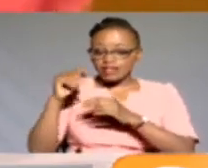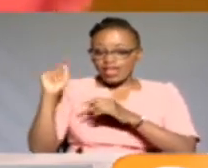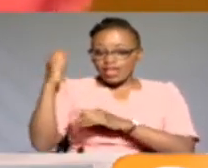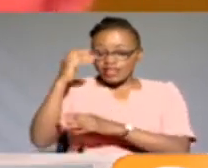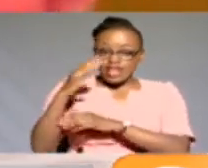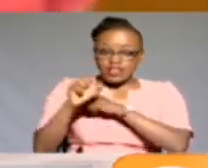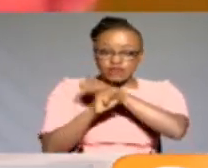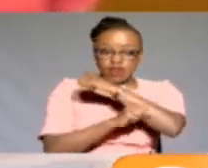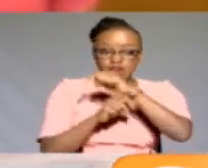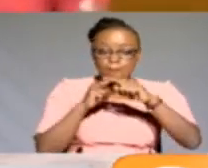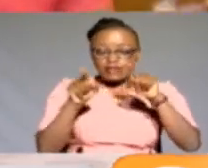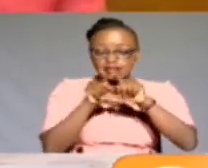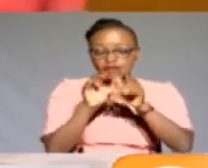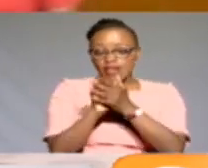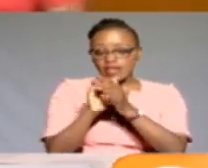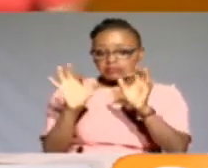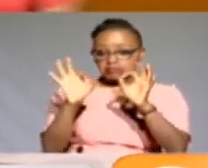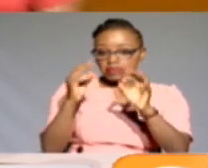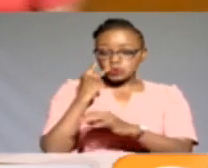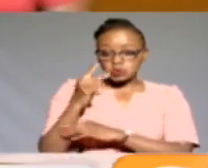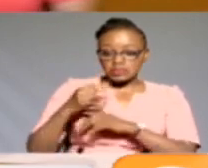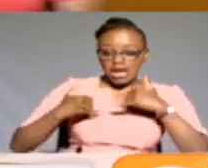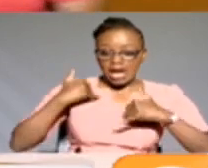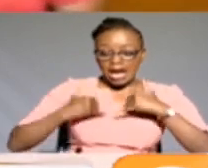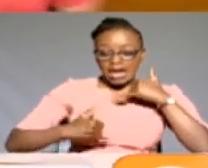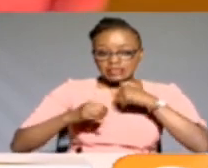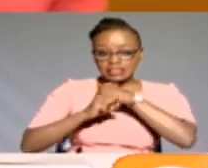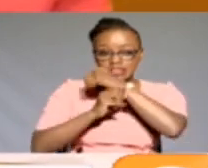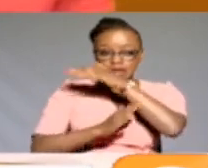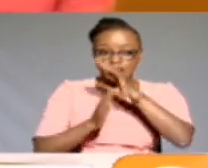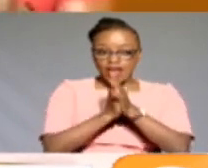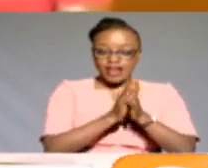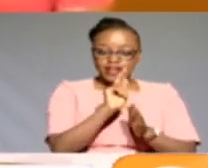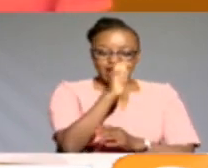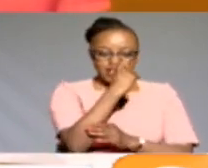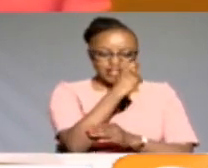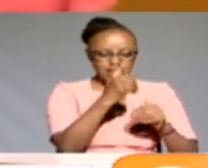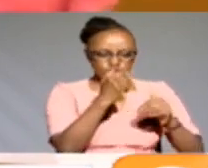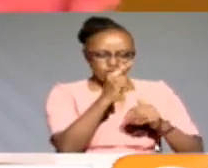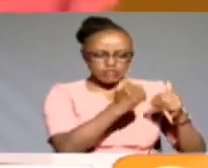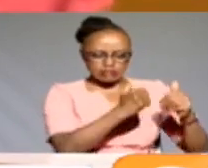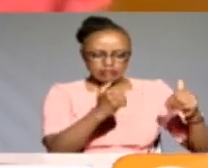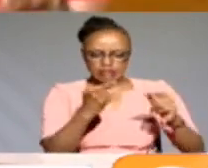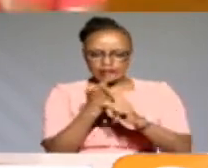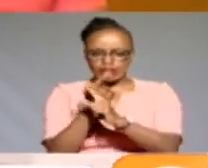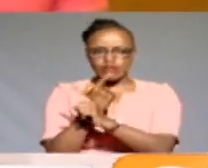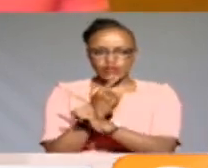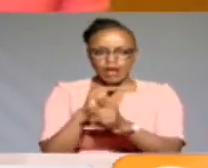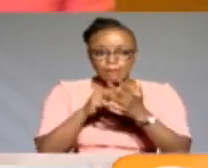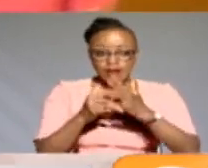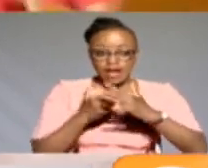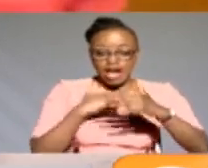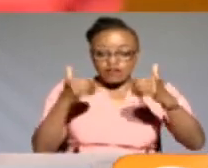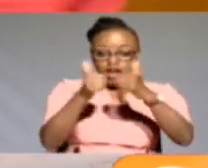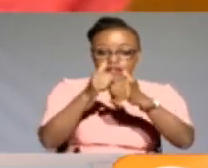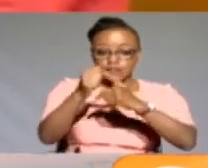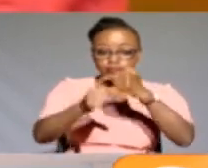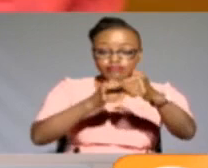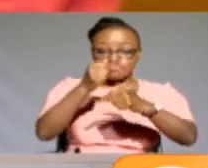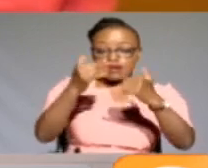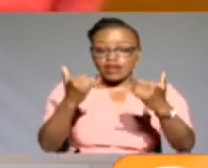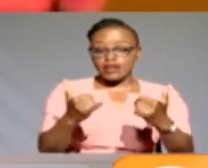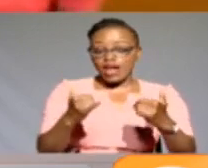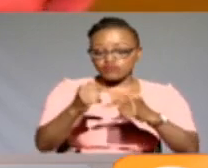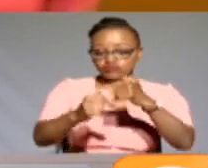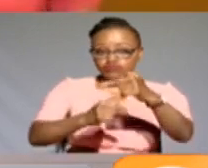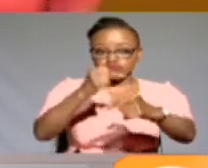that would have been quite the spectacle to see the Algerian fans on one side and the Kenyan fans on one side. But it's important to update you, Victoria, is that there's a game actually going on right